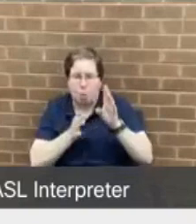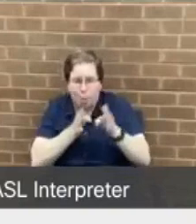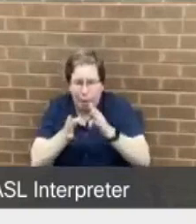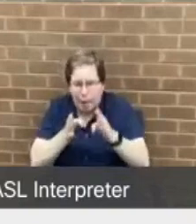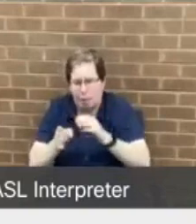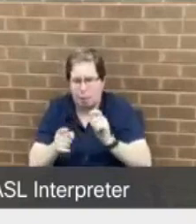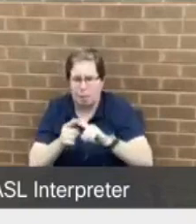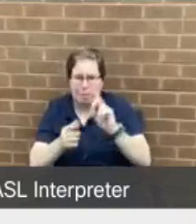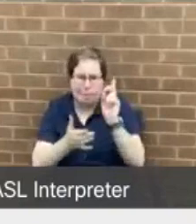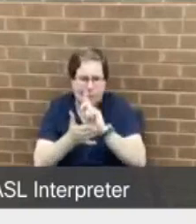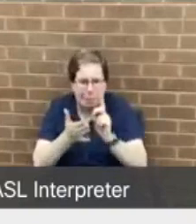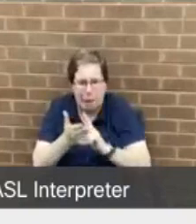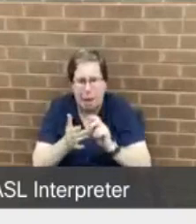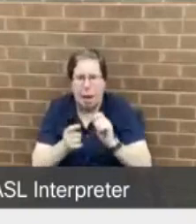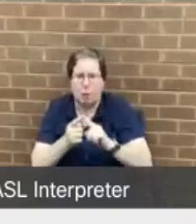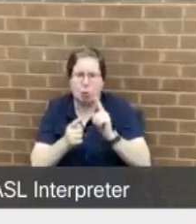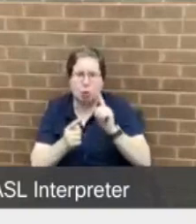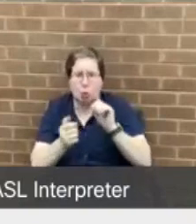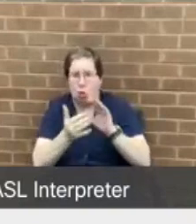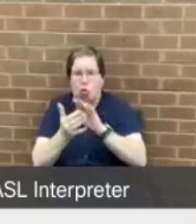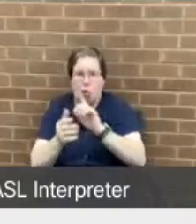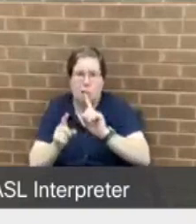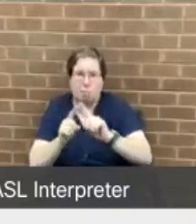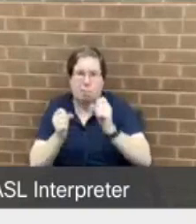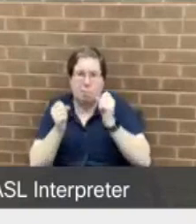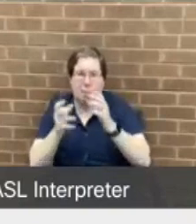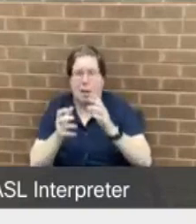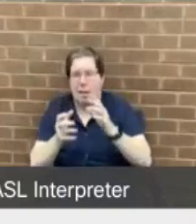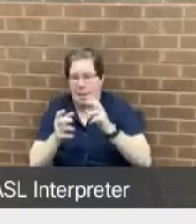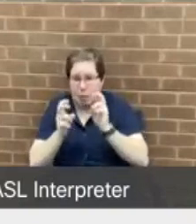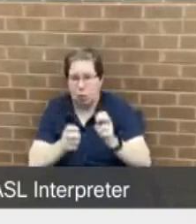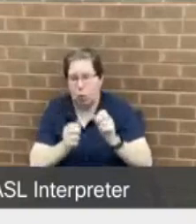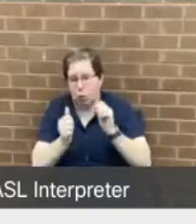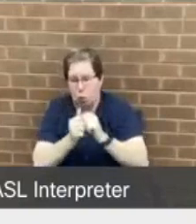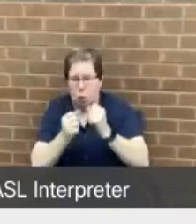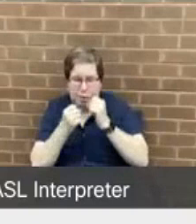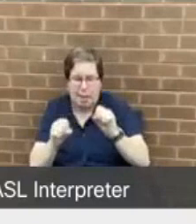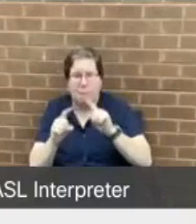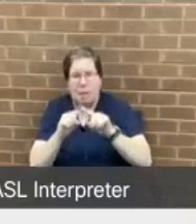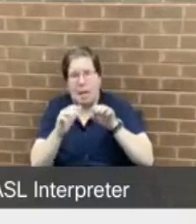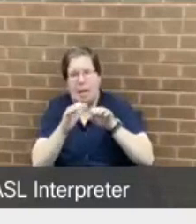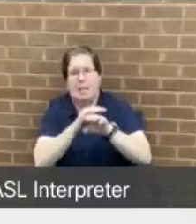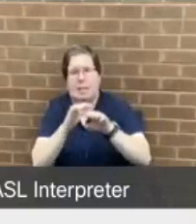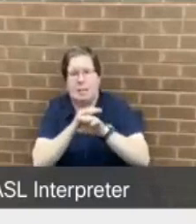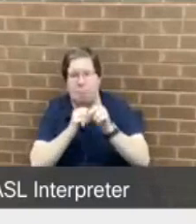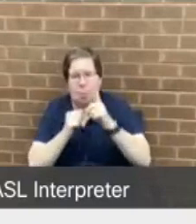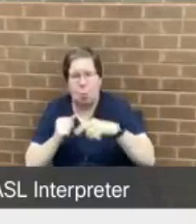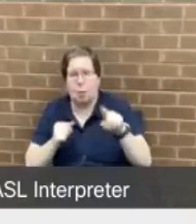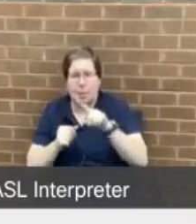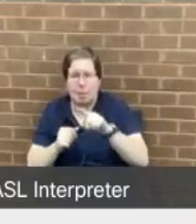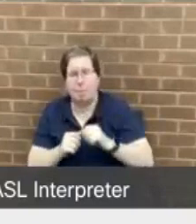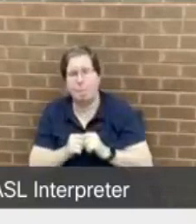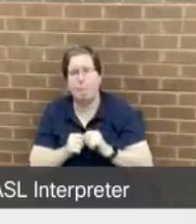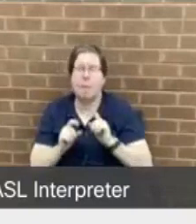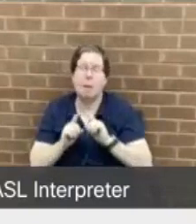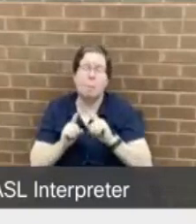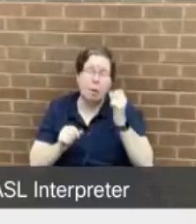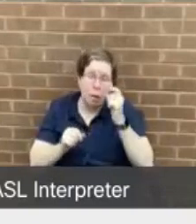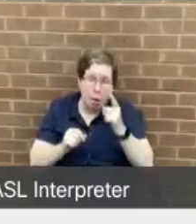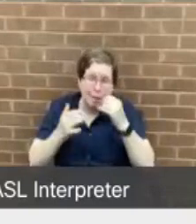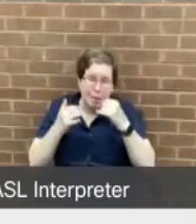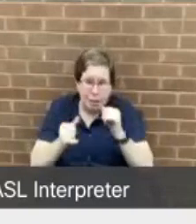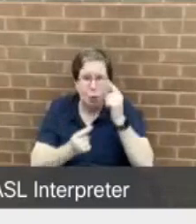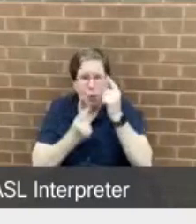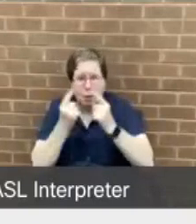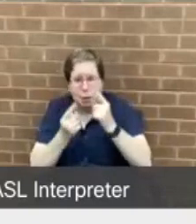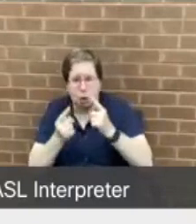design solutions to address major issues in safety and accessibility for those vulnerable users I just mentioned, but while still considering the